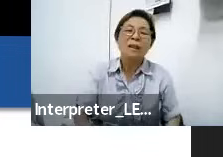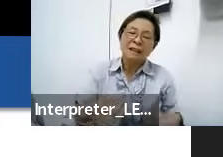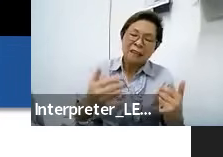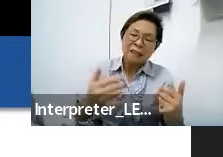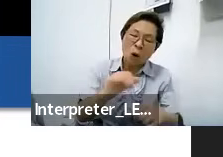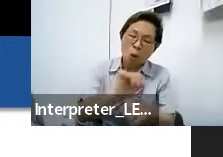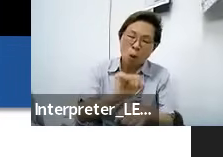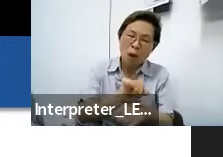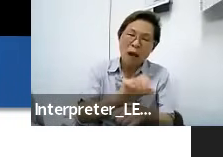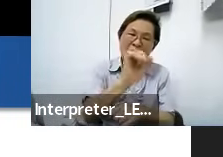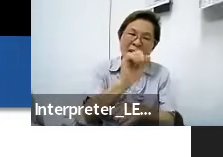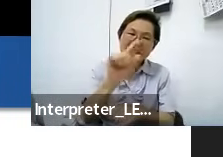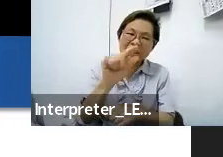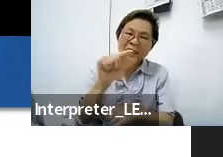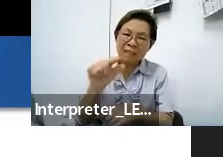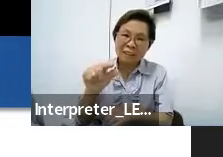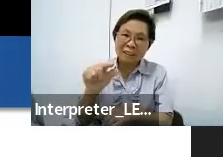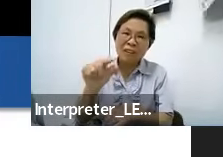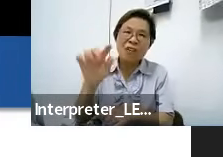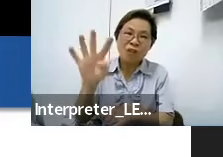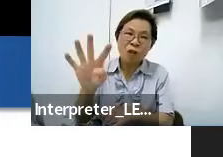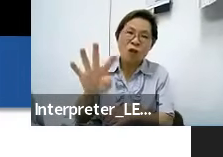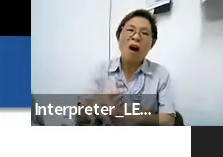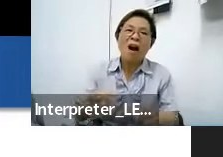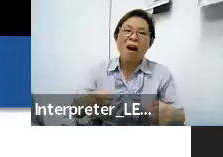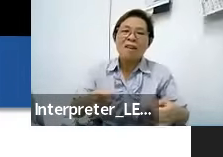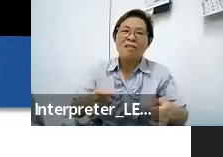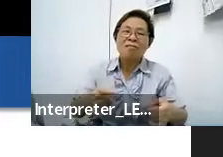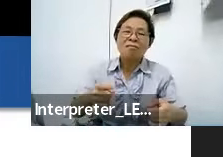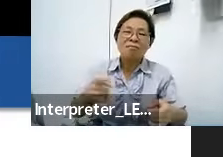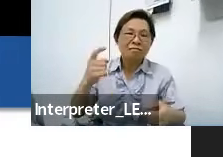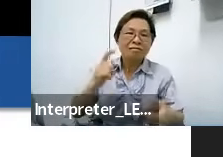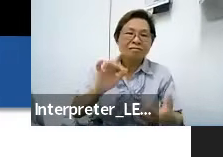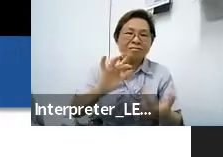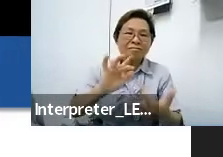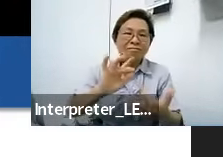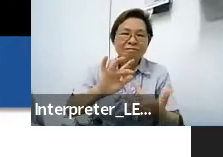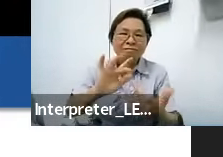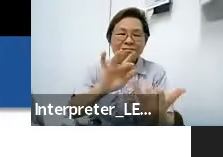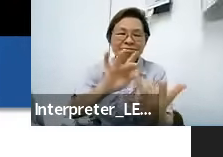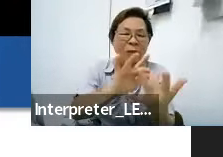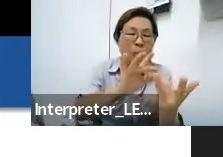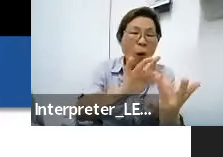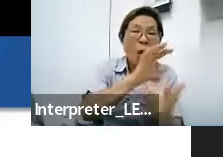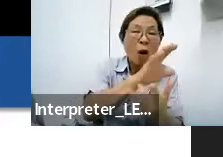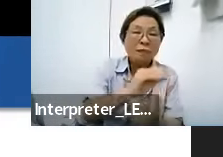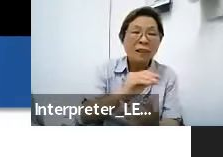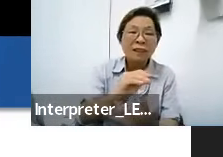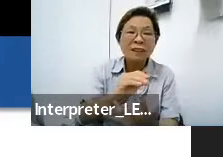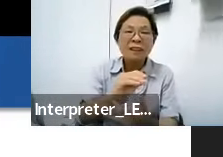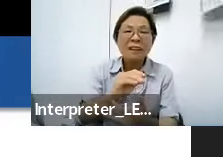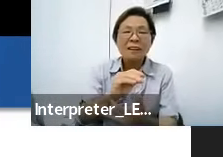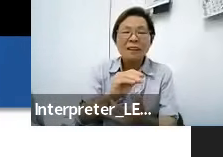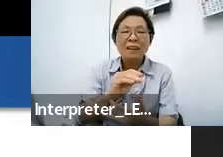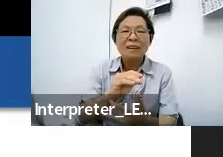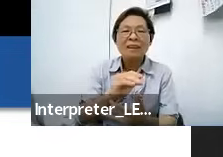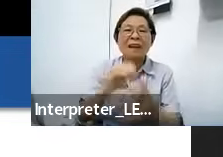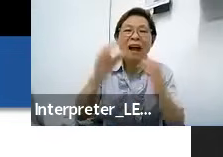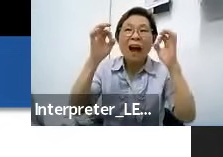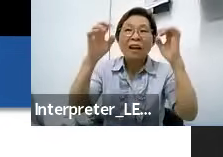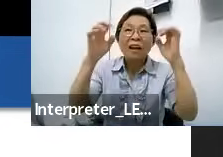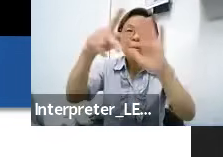we work on the coordination and monitoring of the SDG 4 in the Asia Pacific region. We do education policies